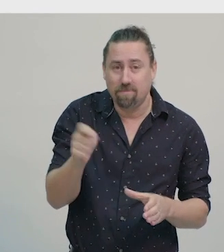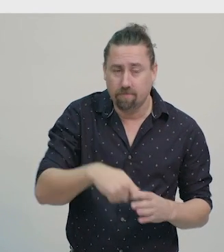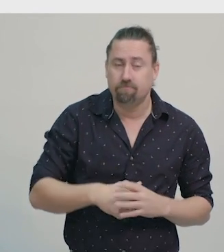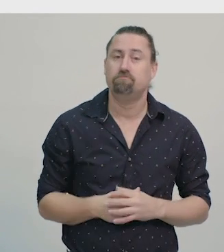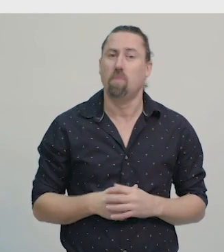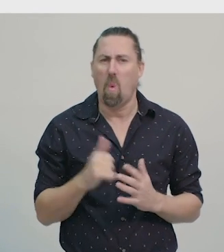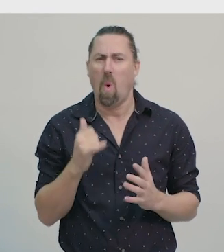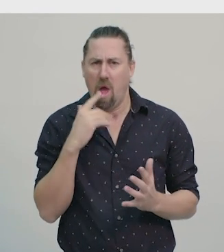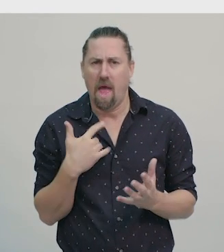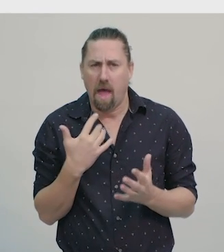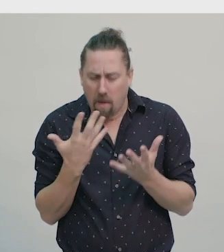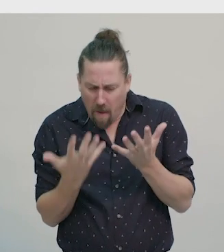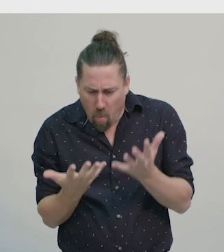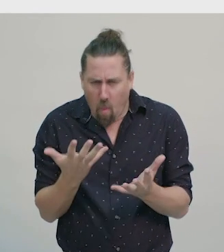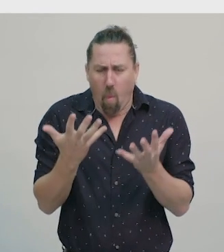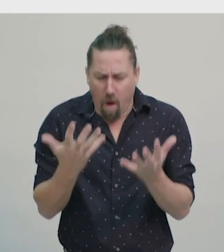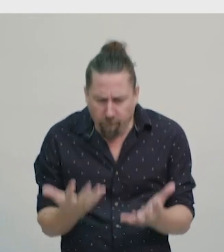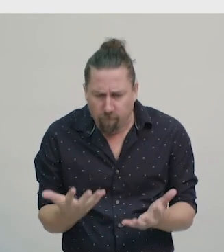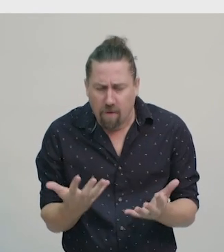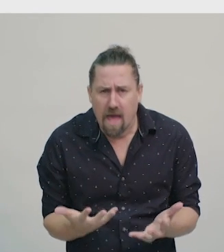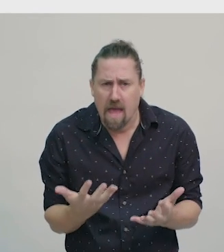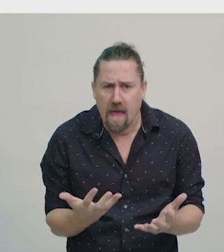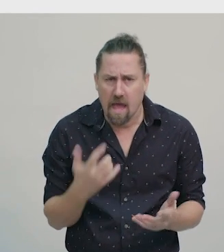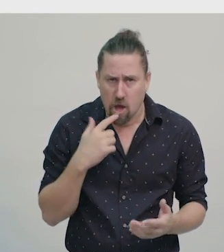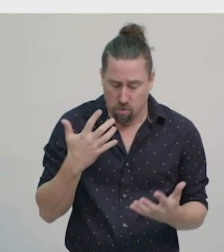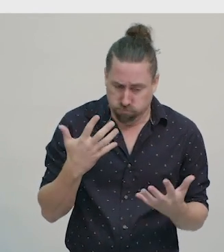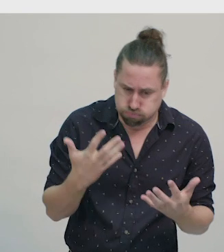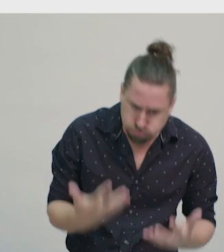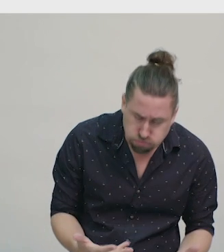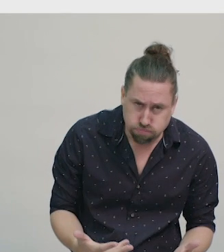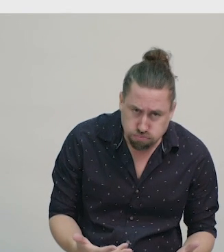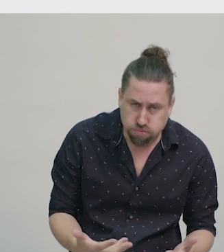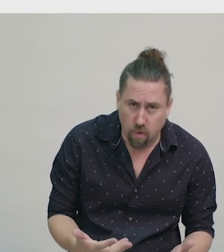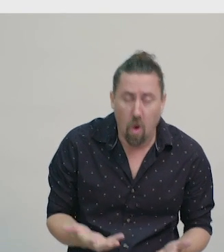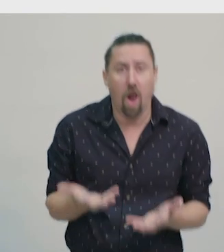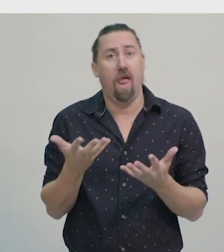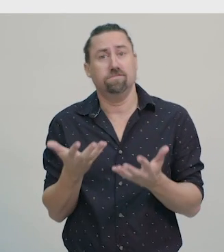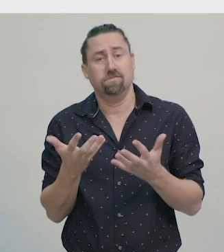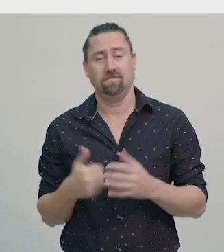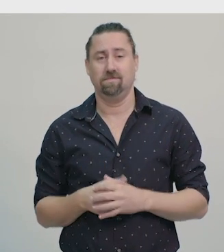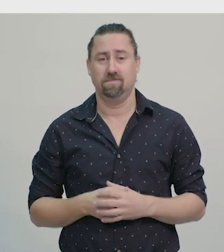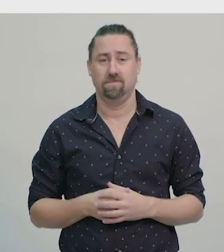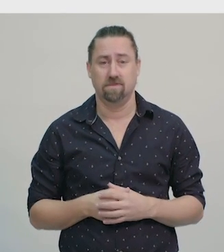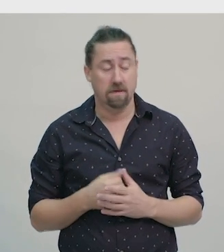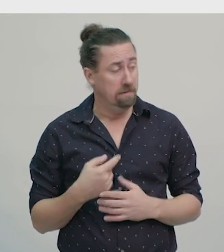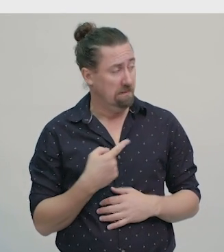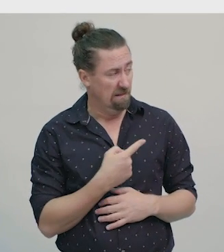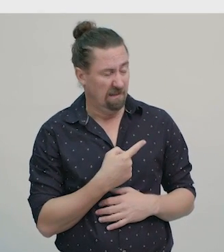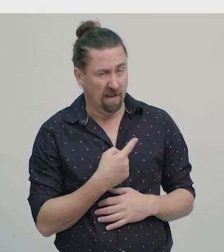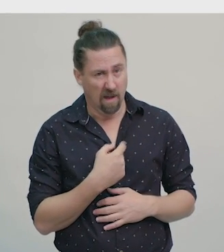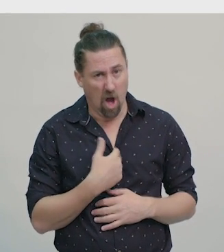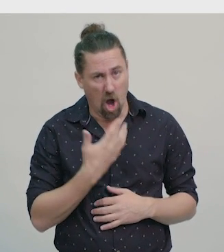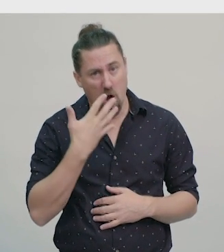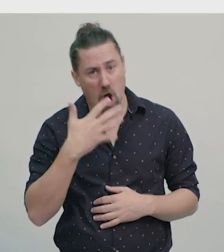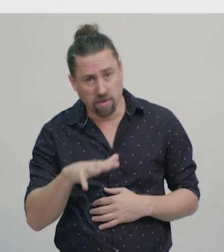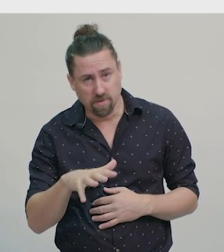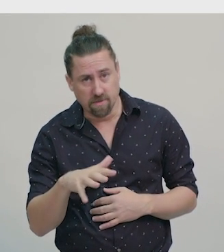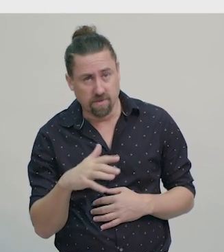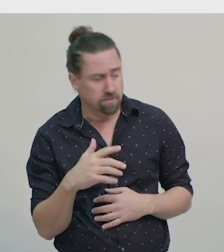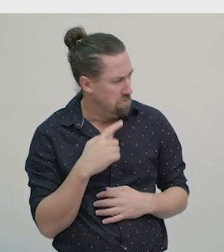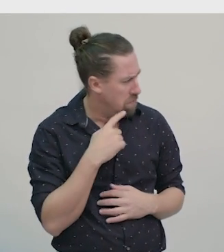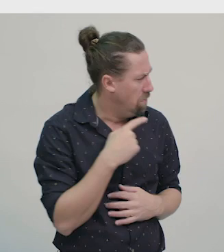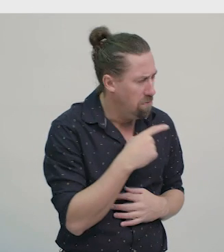are? This is a good way of measuring how tall you are. Sometimes we measure areas. We could measure this car park